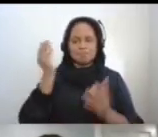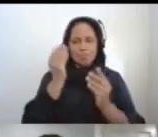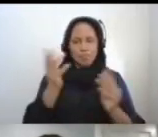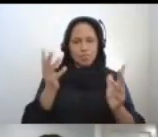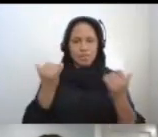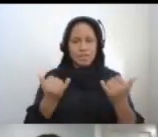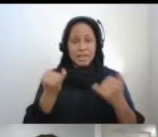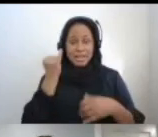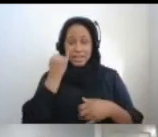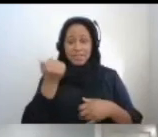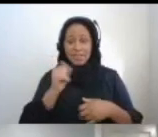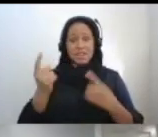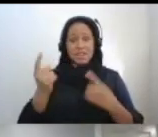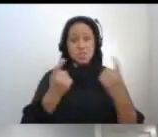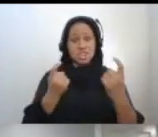in the comments.